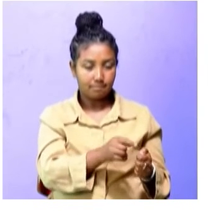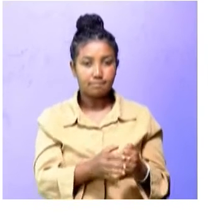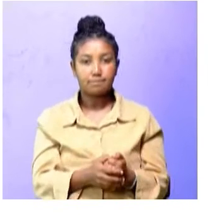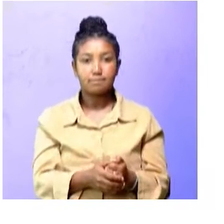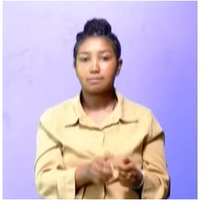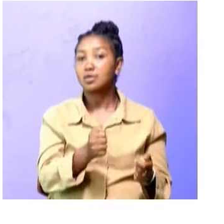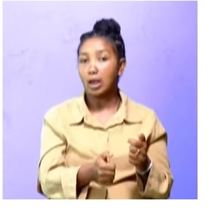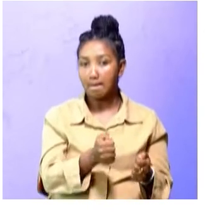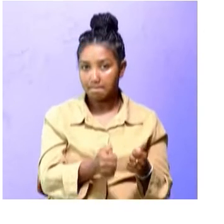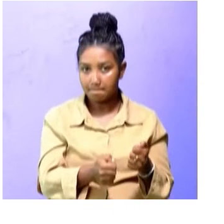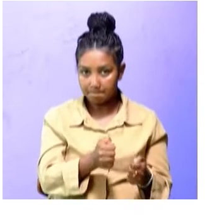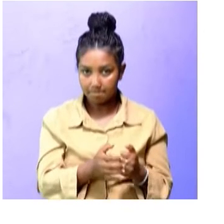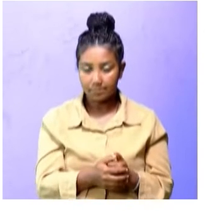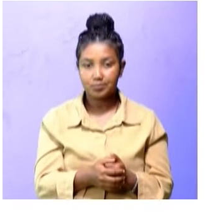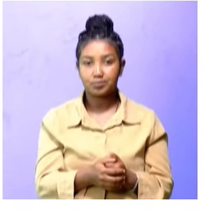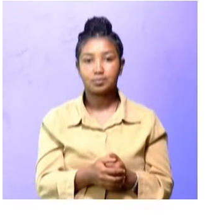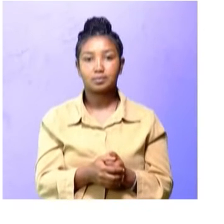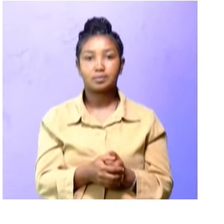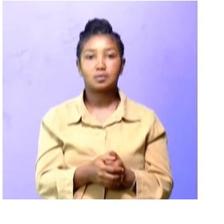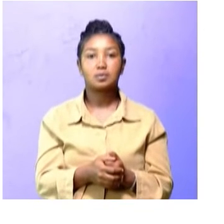to play games.